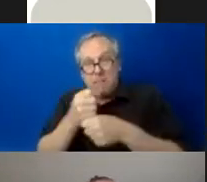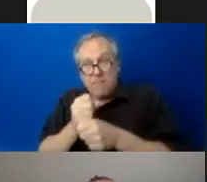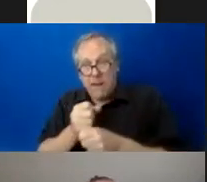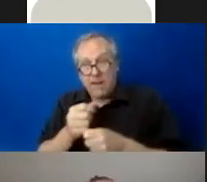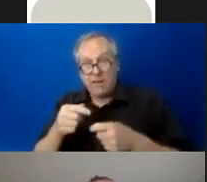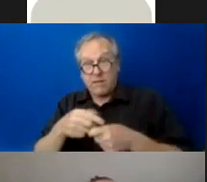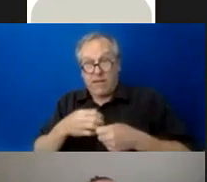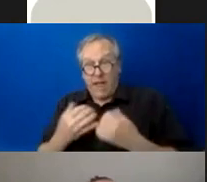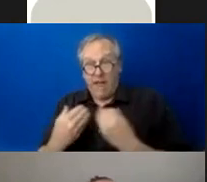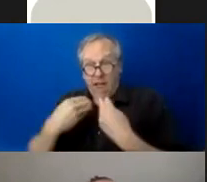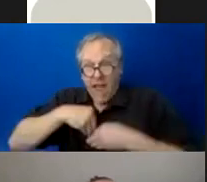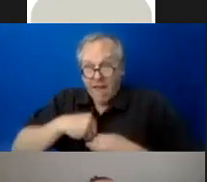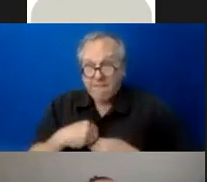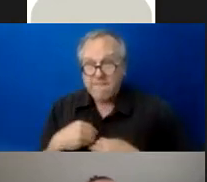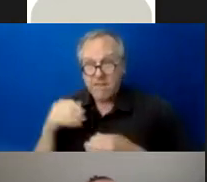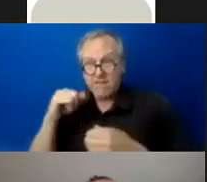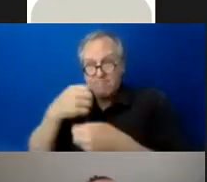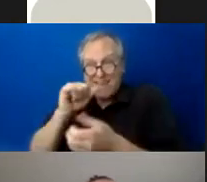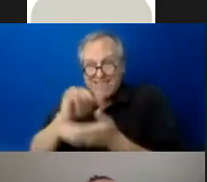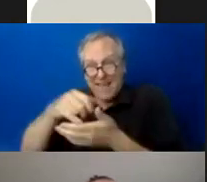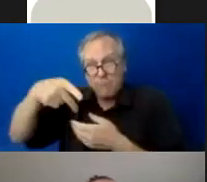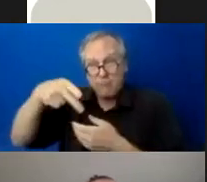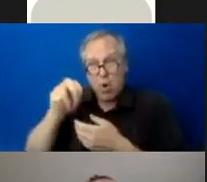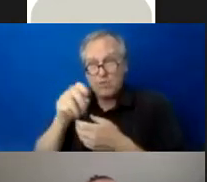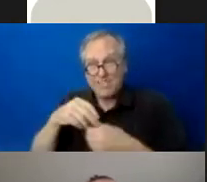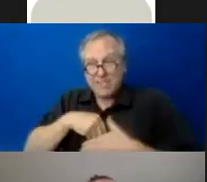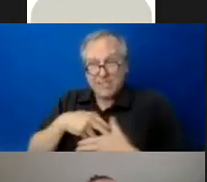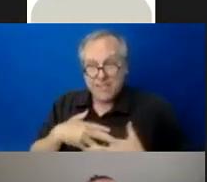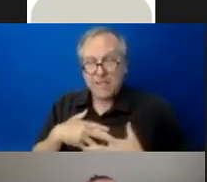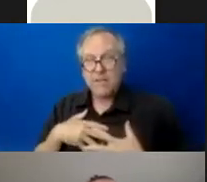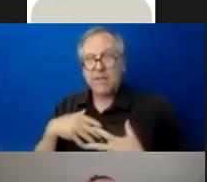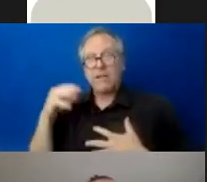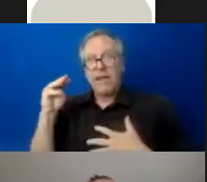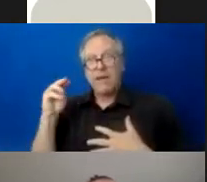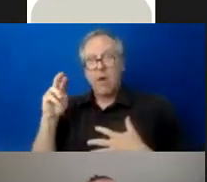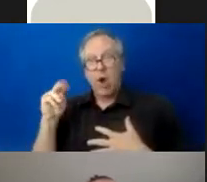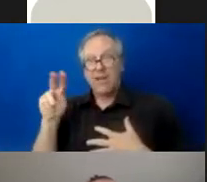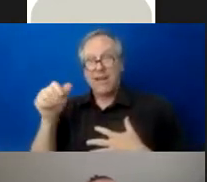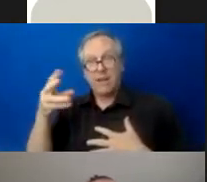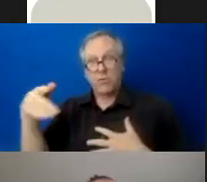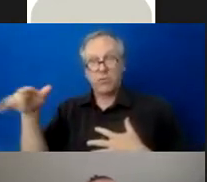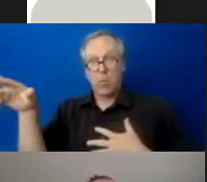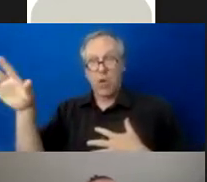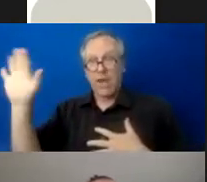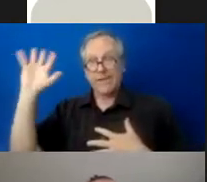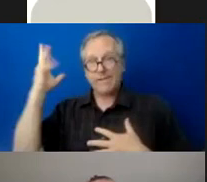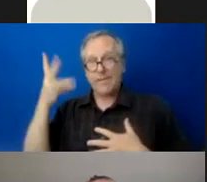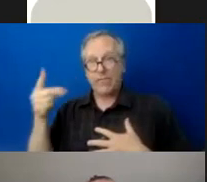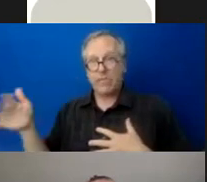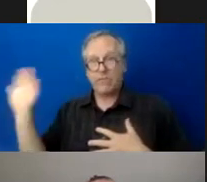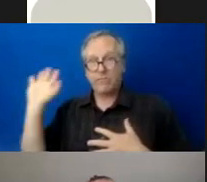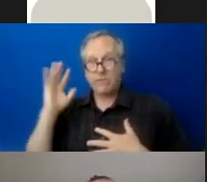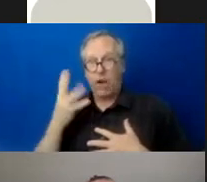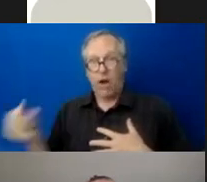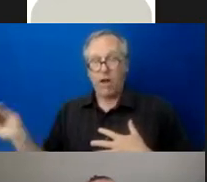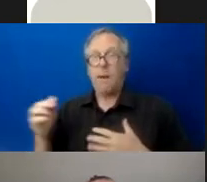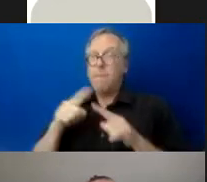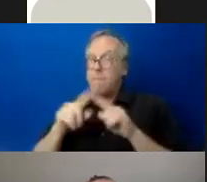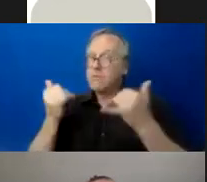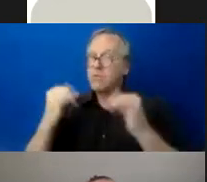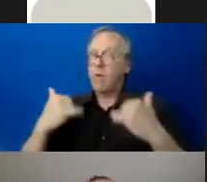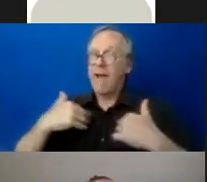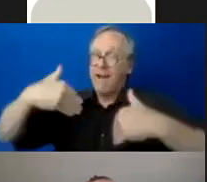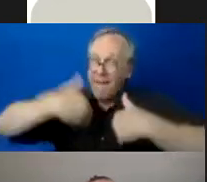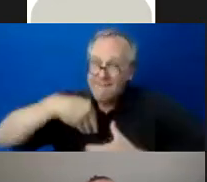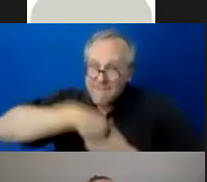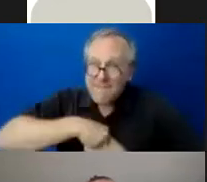away, and the mRNA, it just kind of disintegrates and disappears. And then what